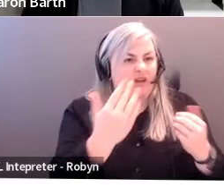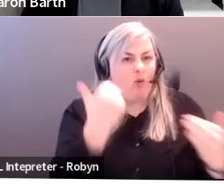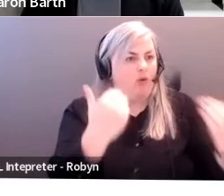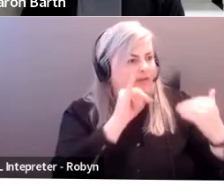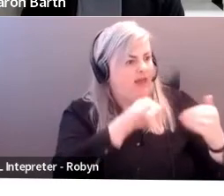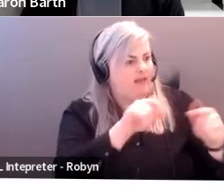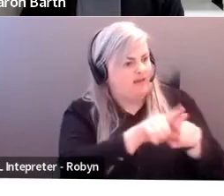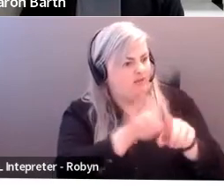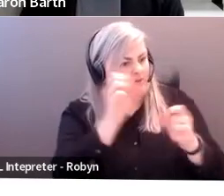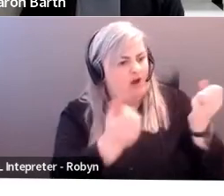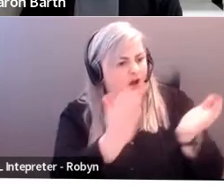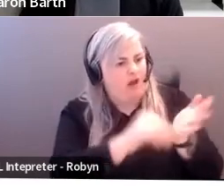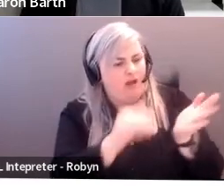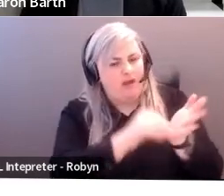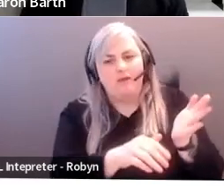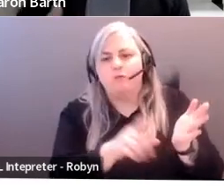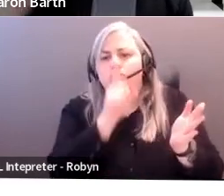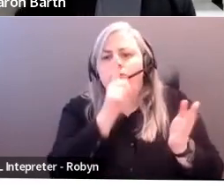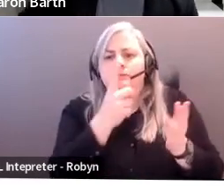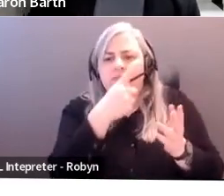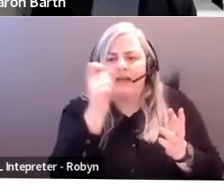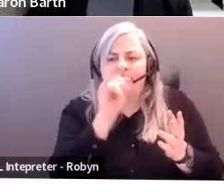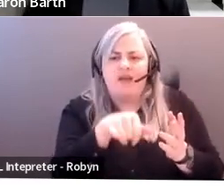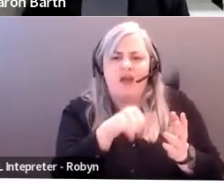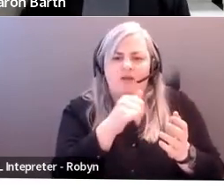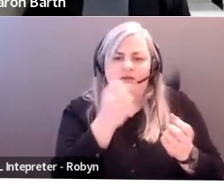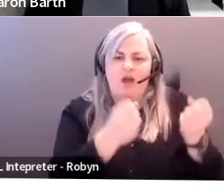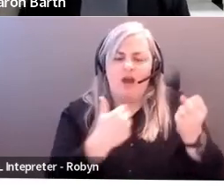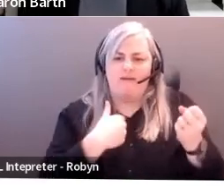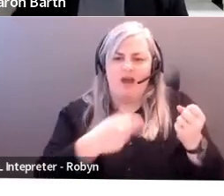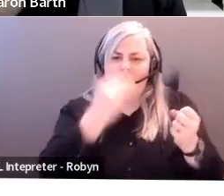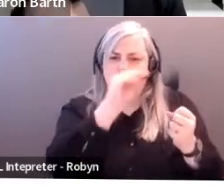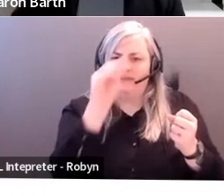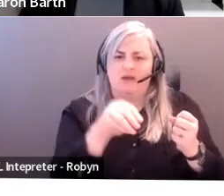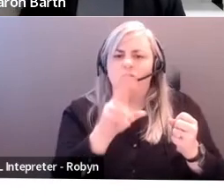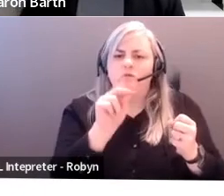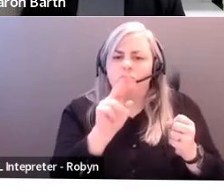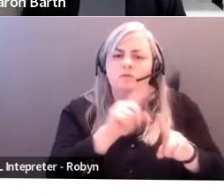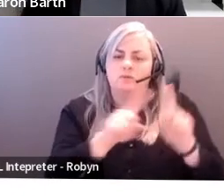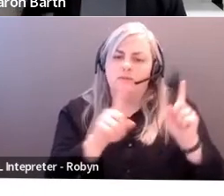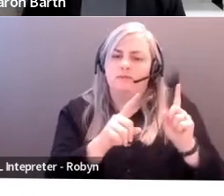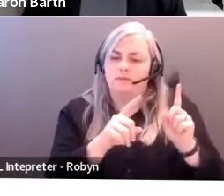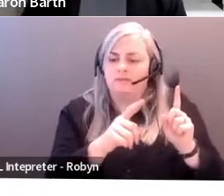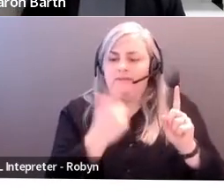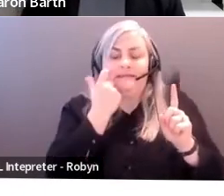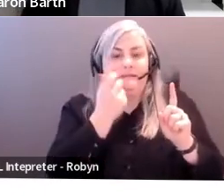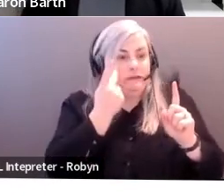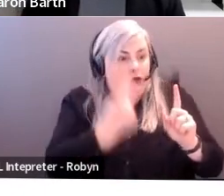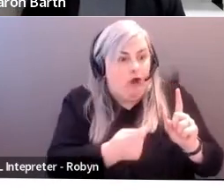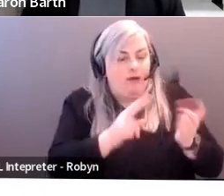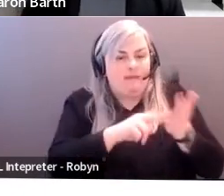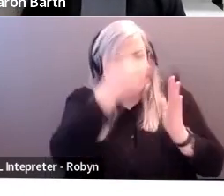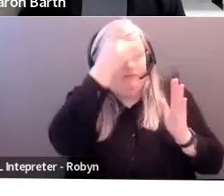a sudden, has a higher proportion among cars. It's that you're primed to see it that way because of recency